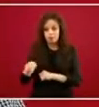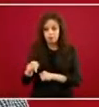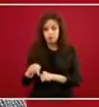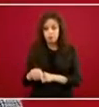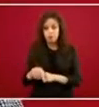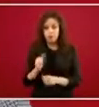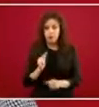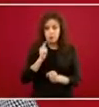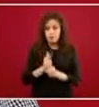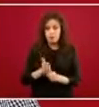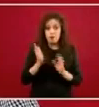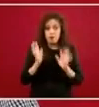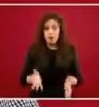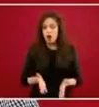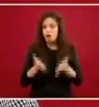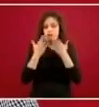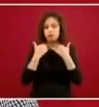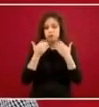comorbidity detected